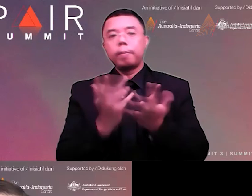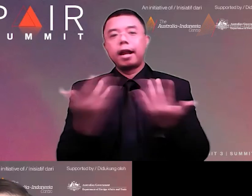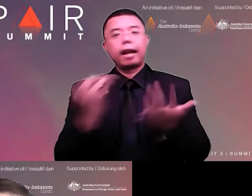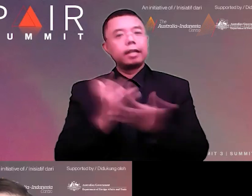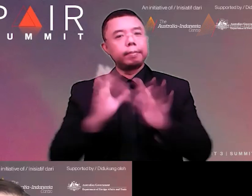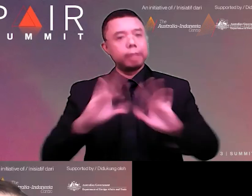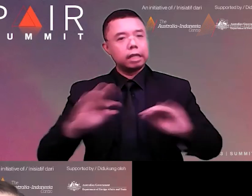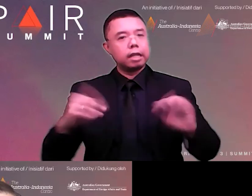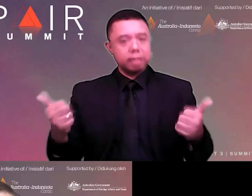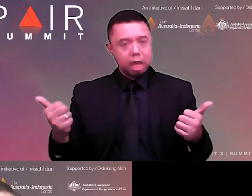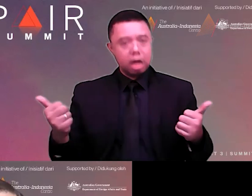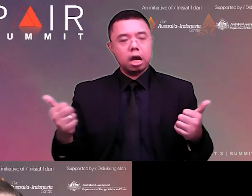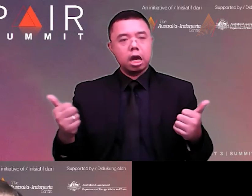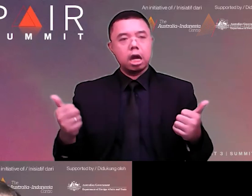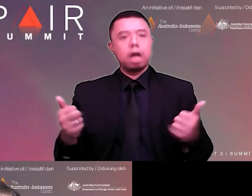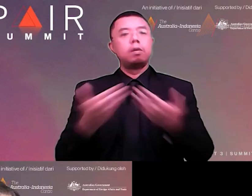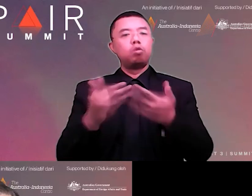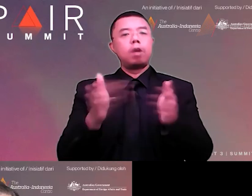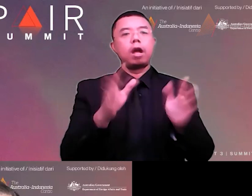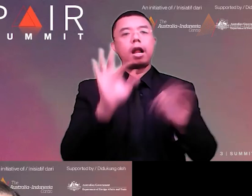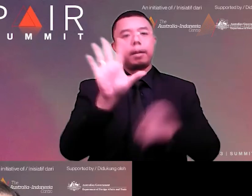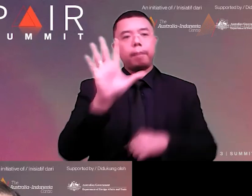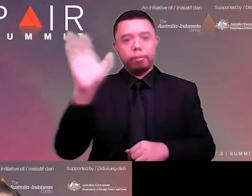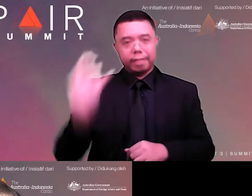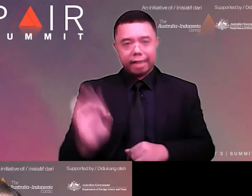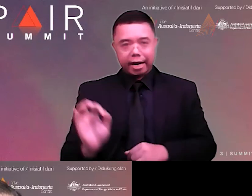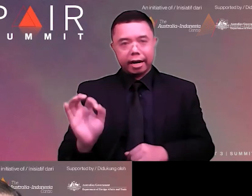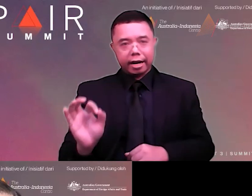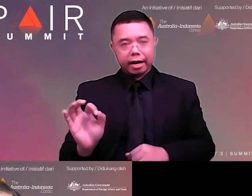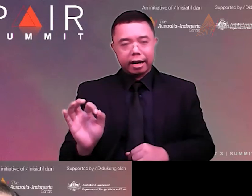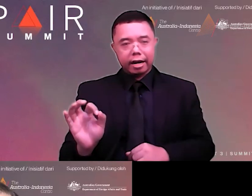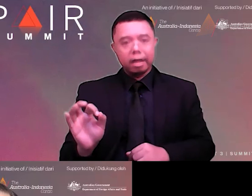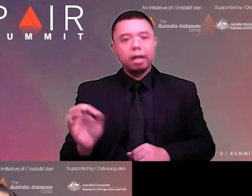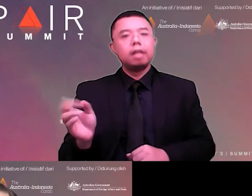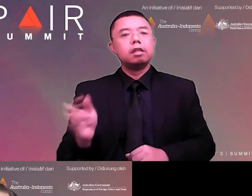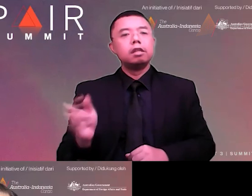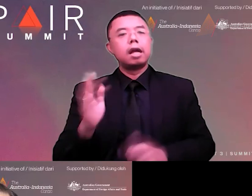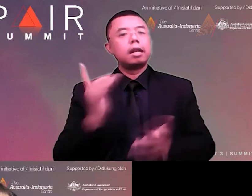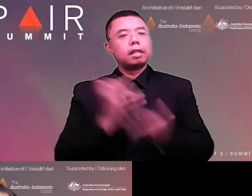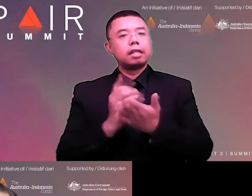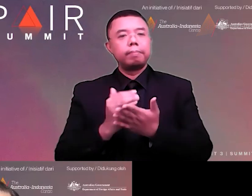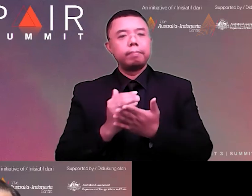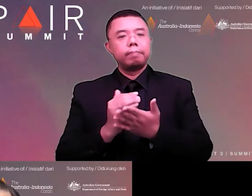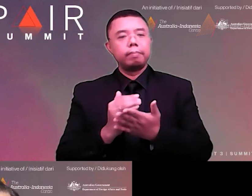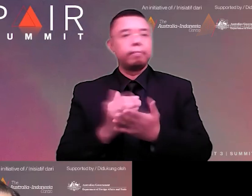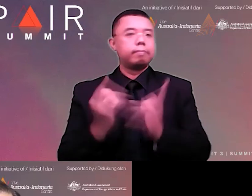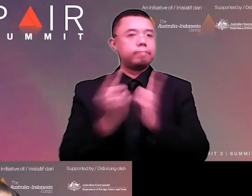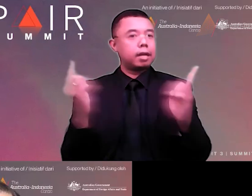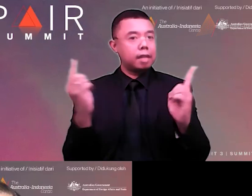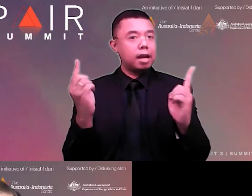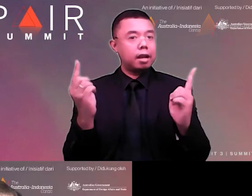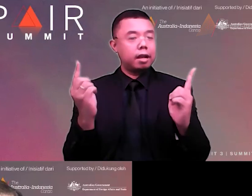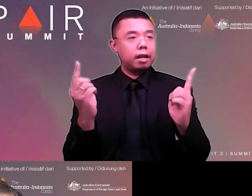of workforce, such that social distancing could be maintained. The satellite data we were using allowed us to look